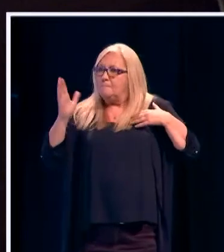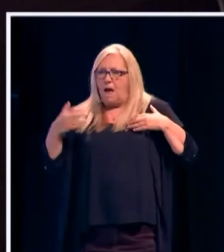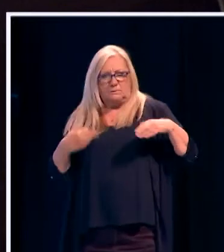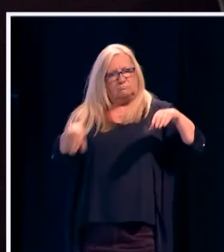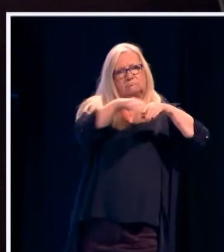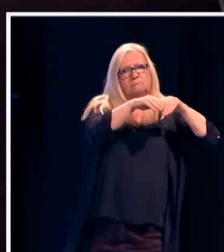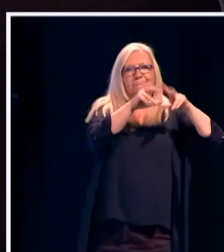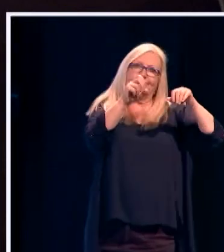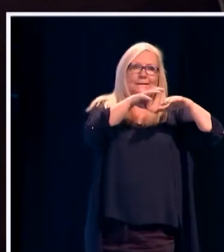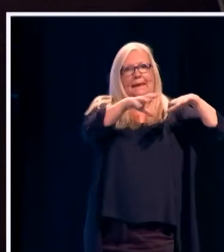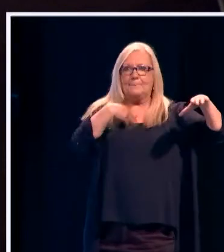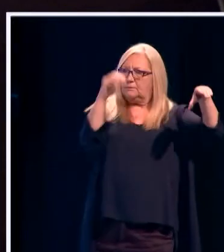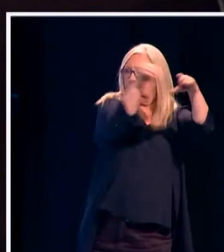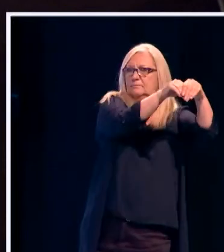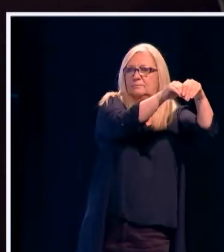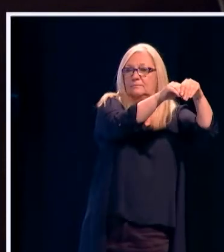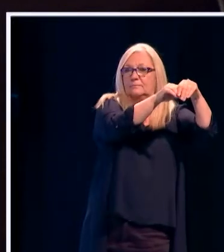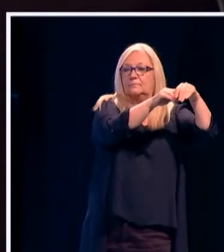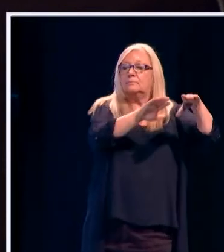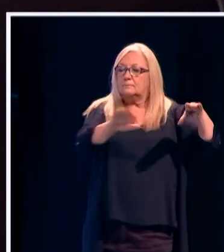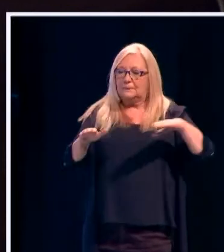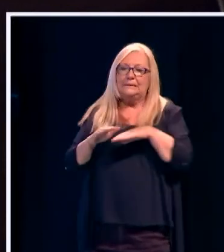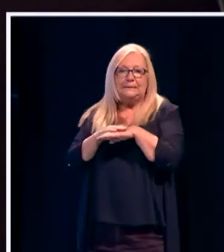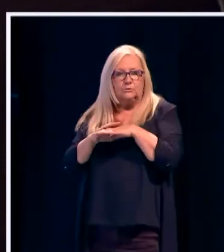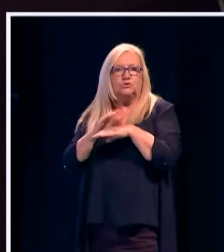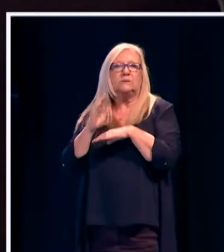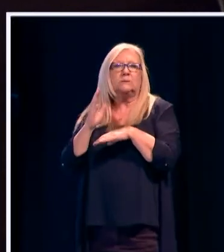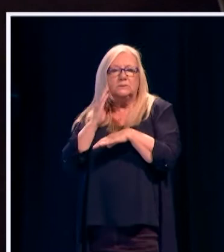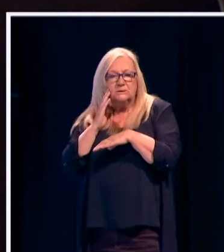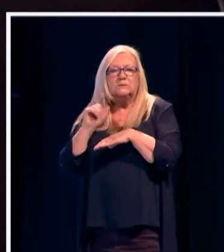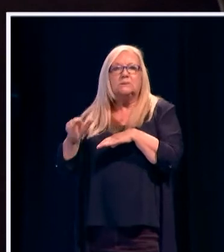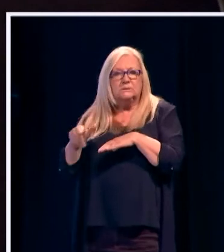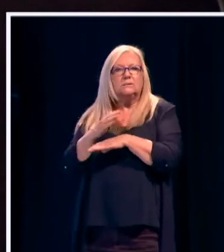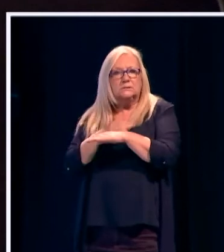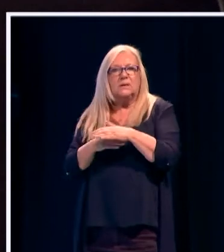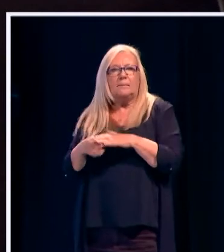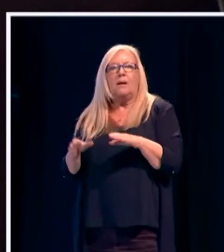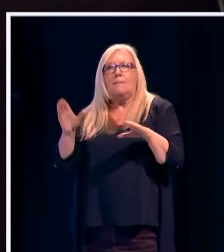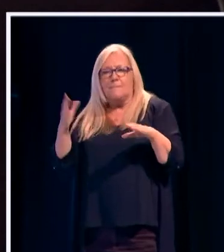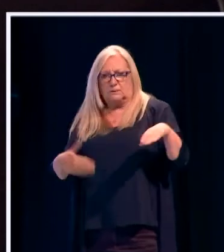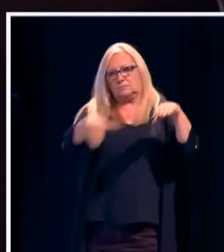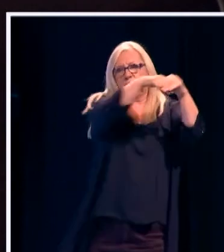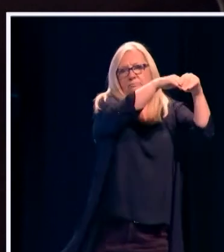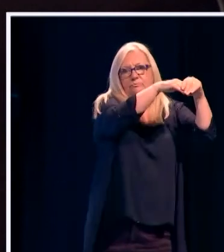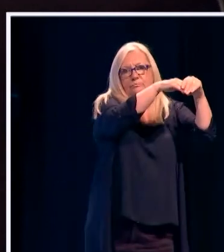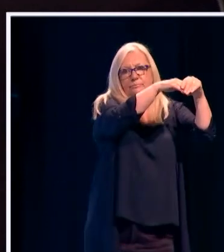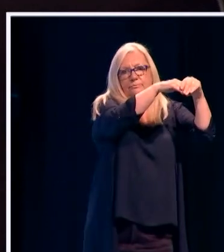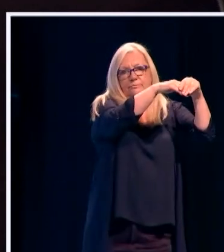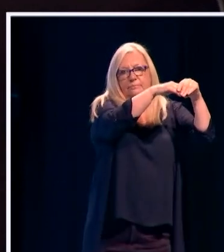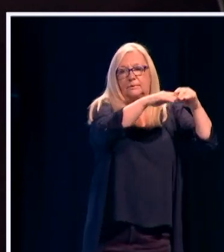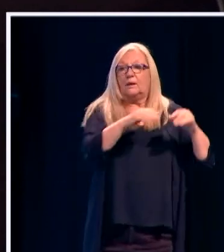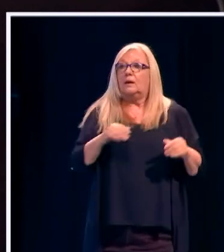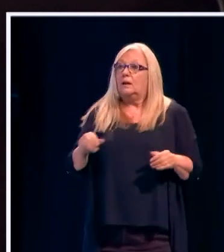the representation of Indigenous persons with disabilities. It's not only about Indigenous persons with disabilities, it is about